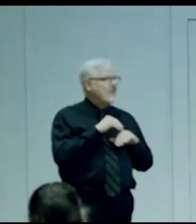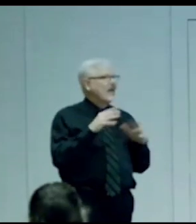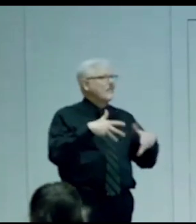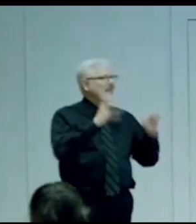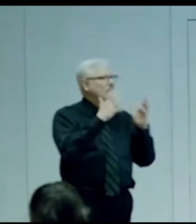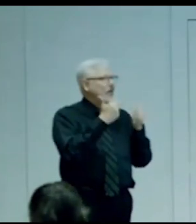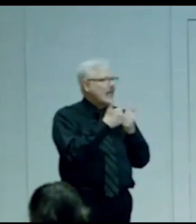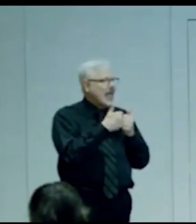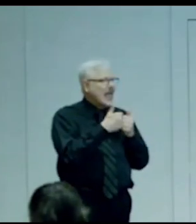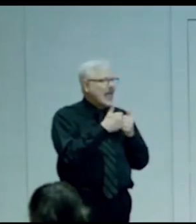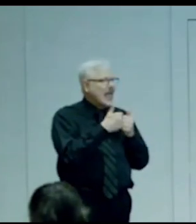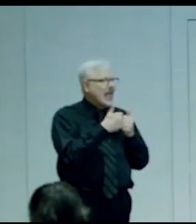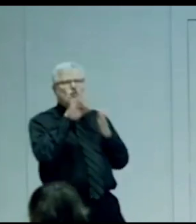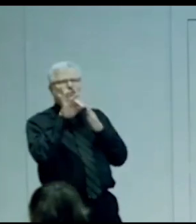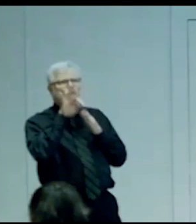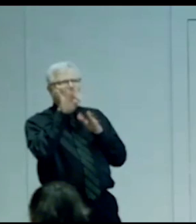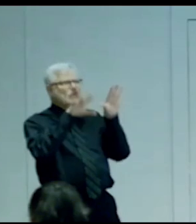game, and the score is